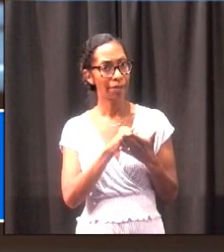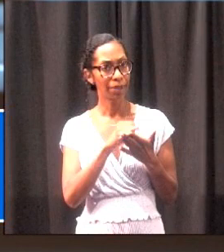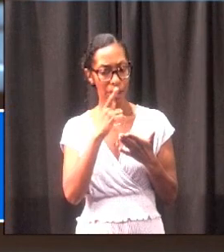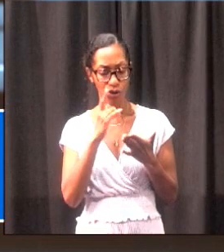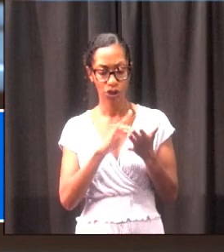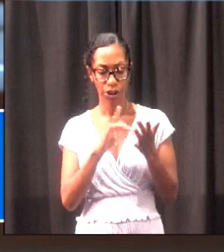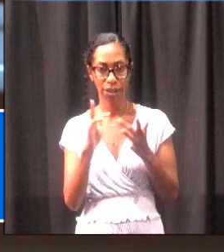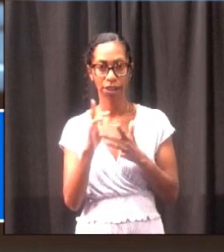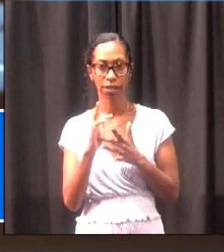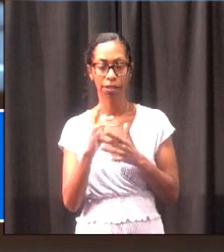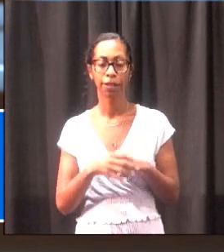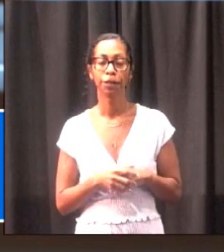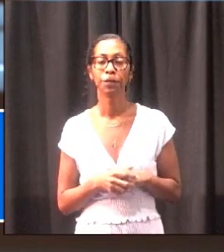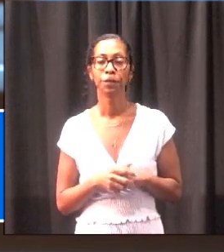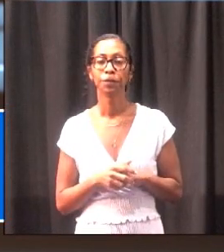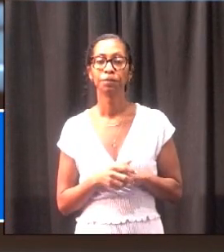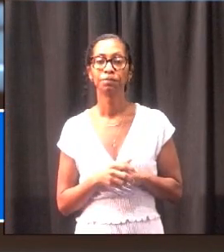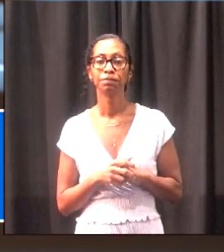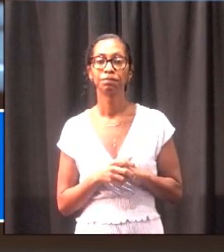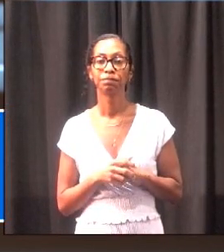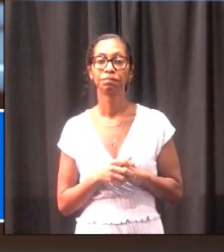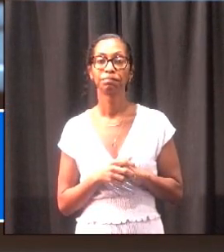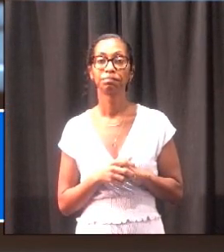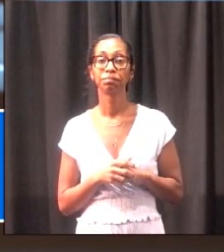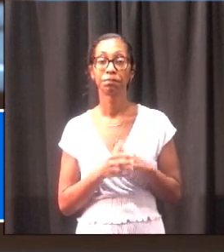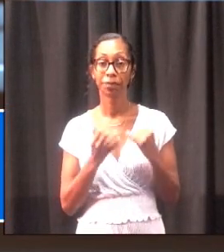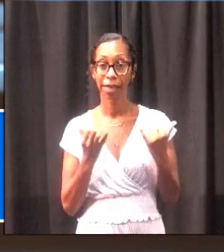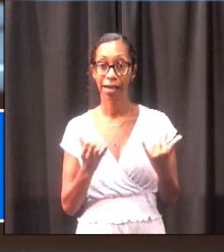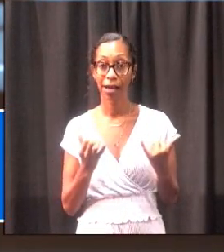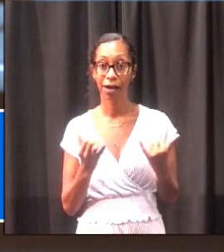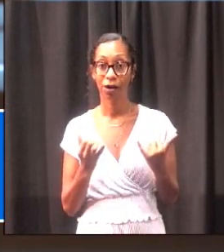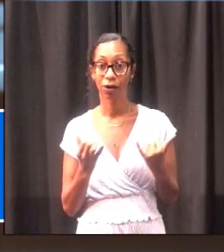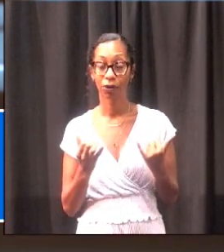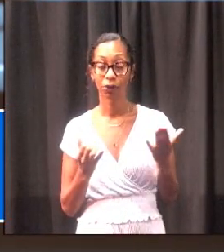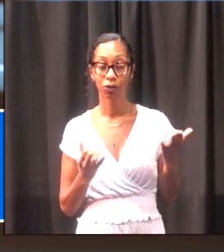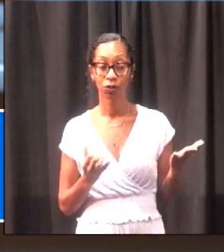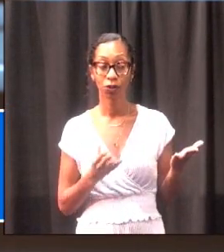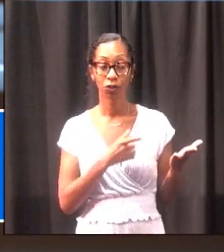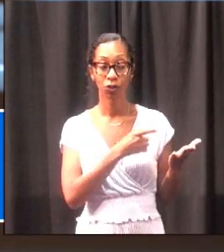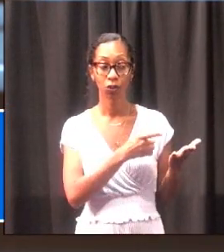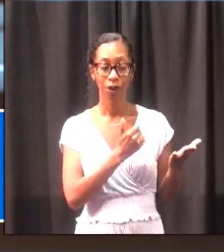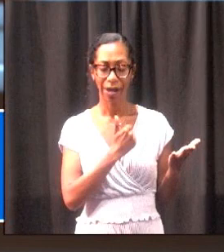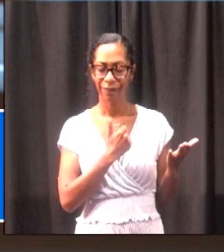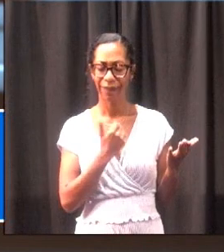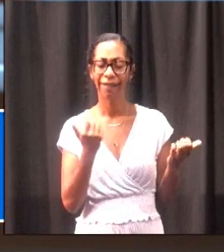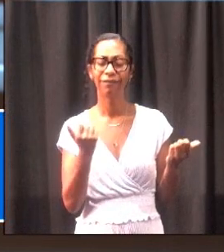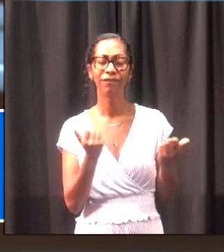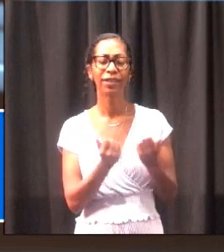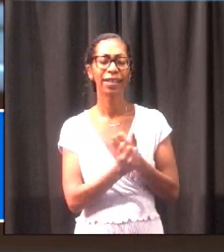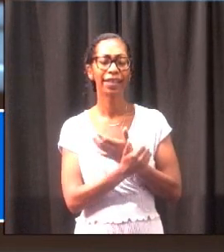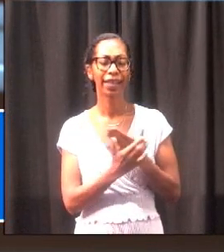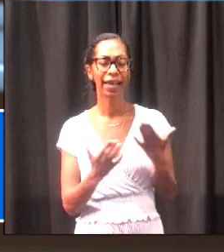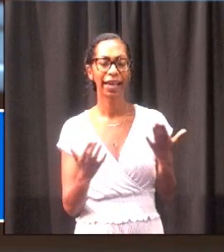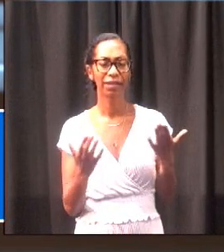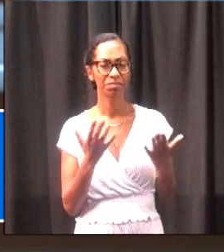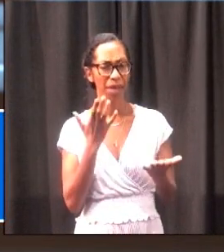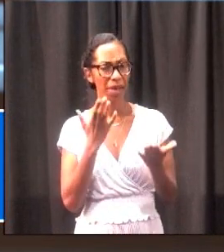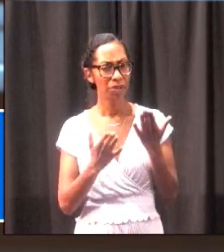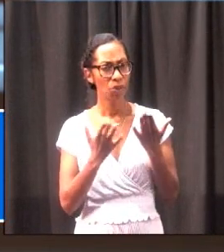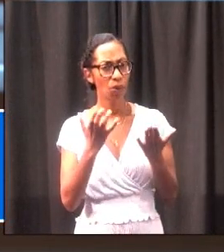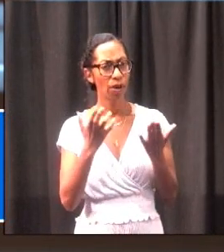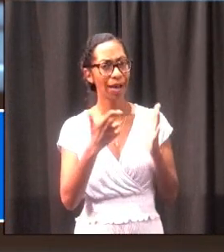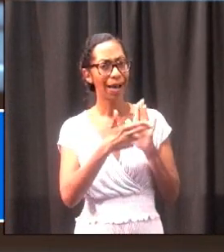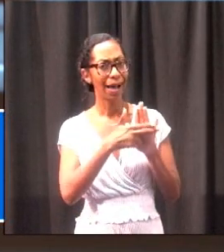you, so that you come short in no gift. You might want to underline or highlight that